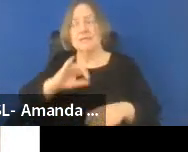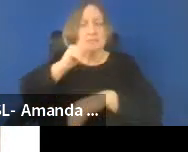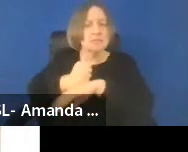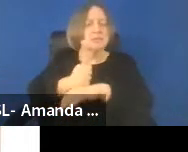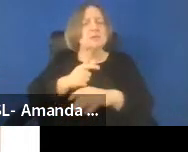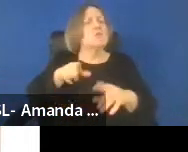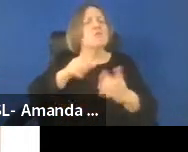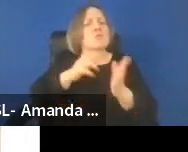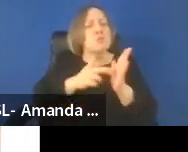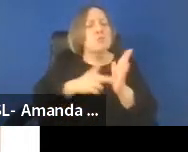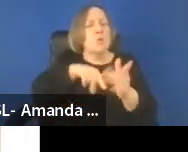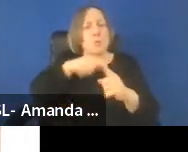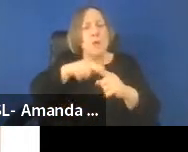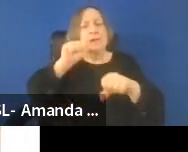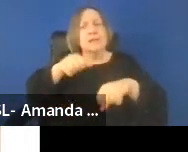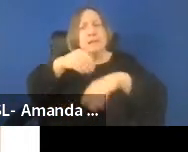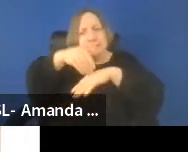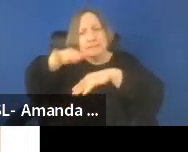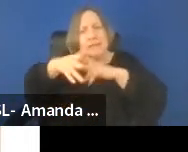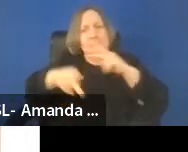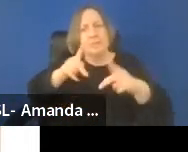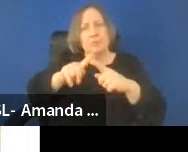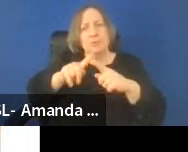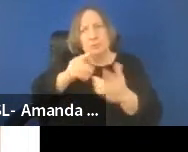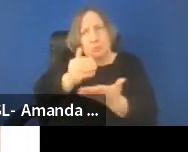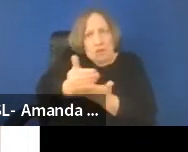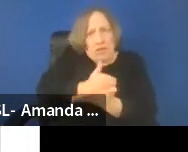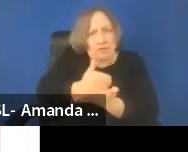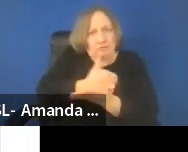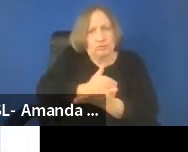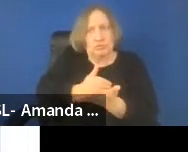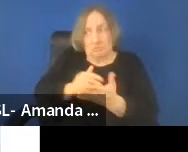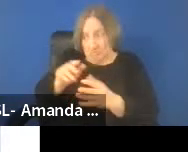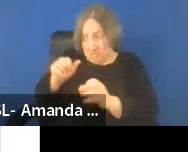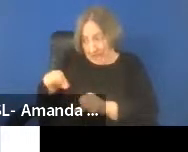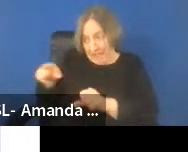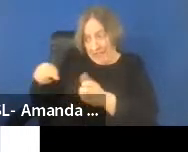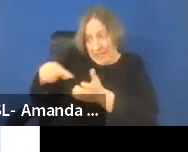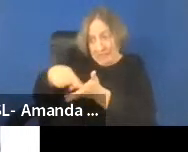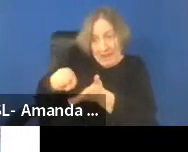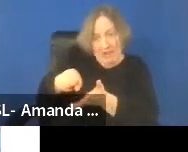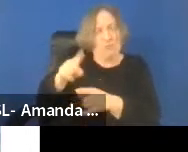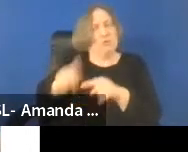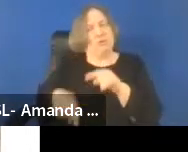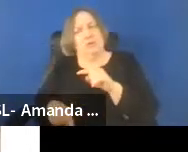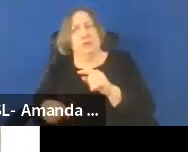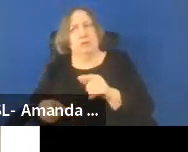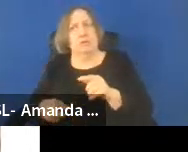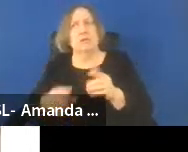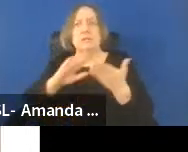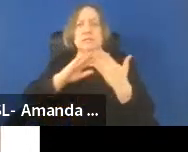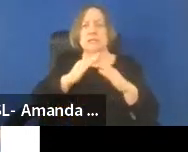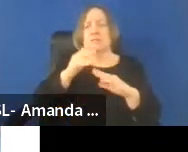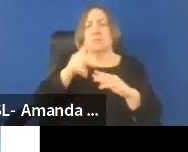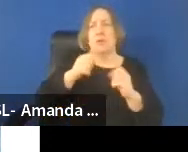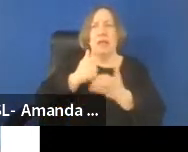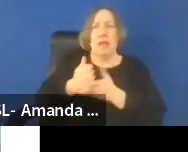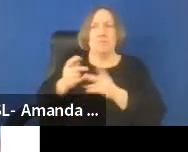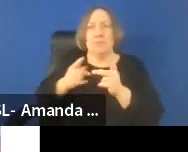when people are sent to collections and evaluating their ability to pay, the city of Portland can help those on the